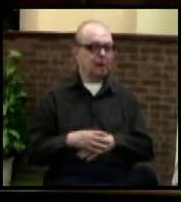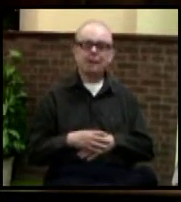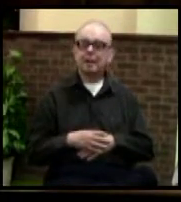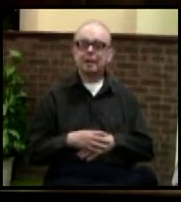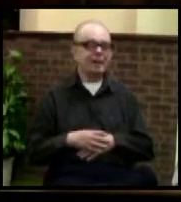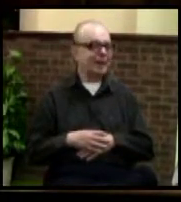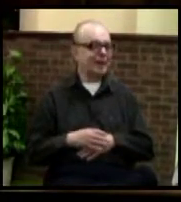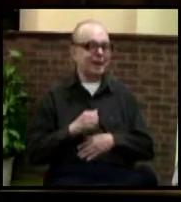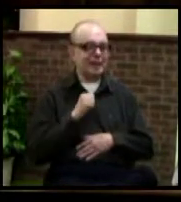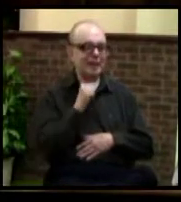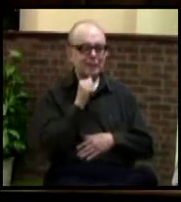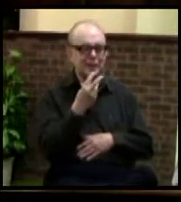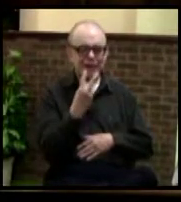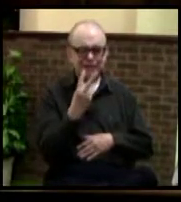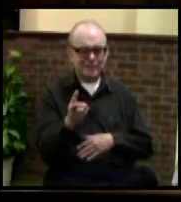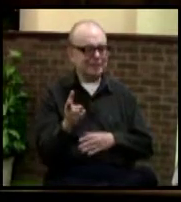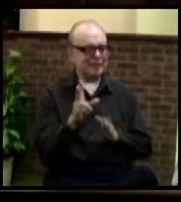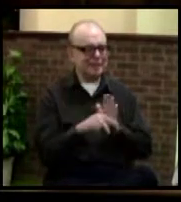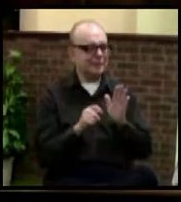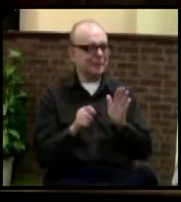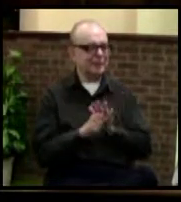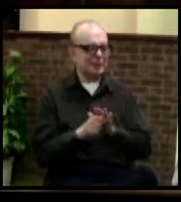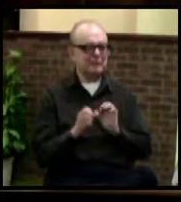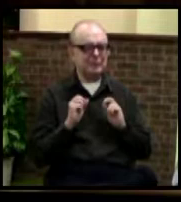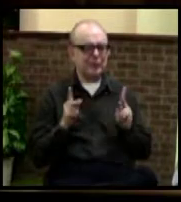And he won't watch this, so that's okay.